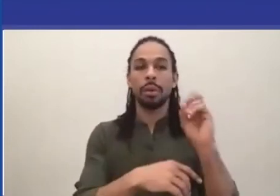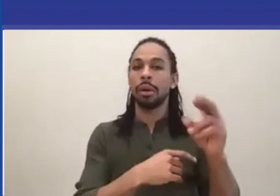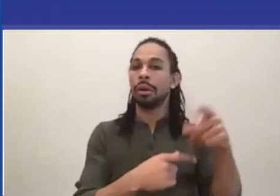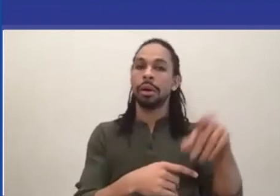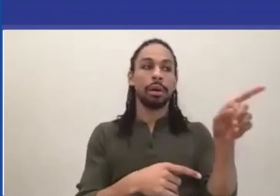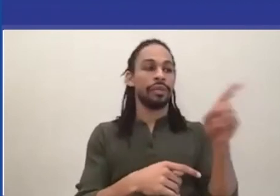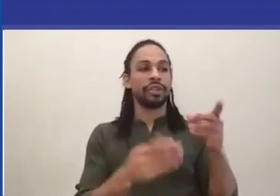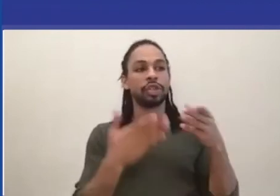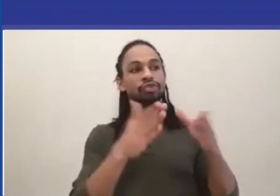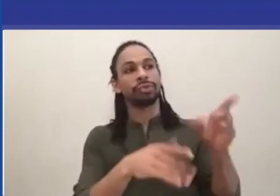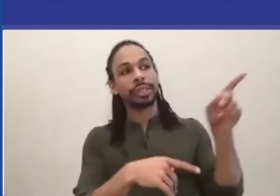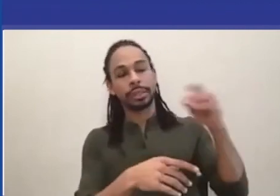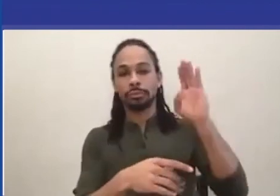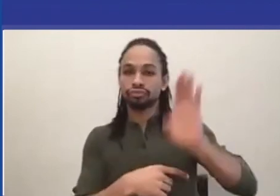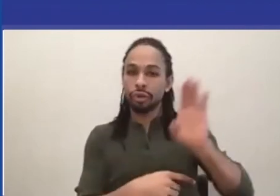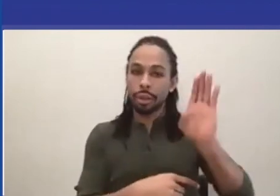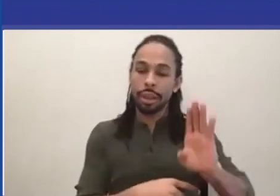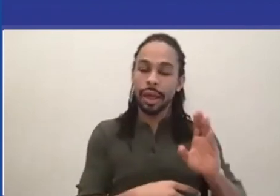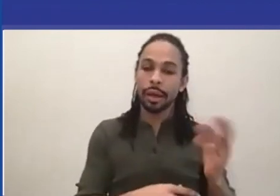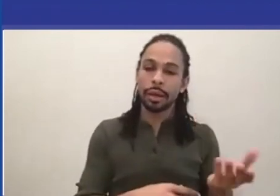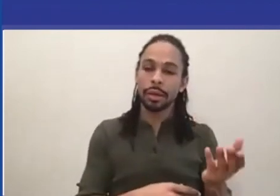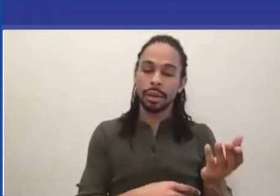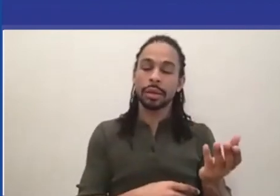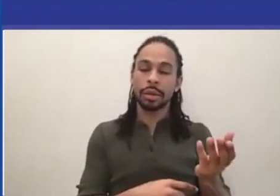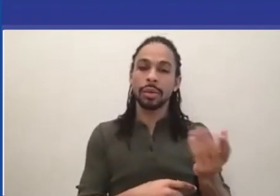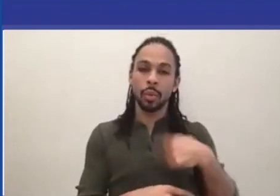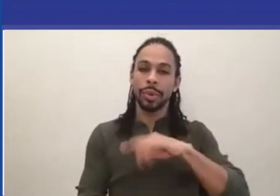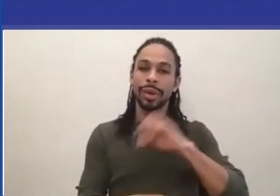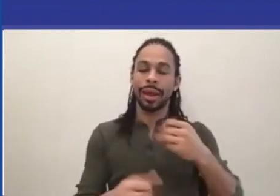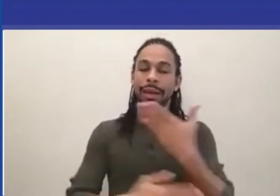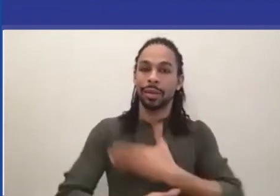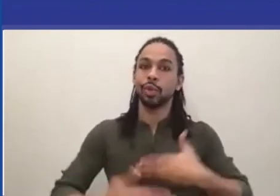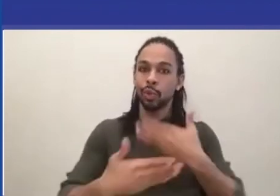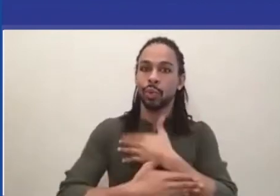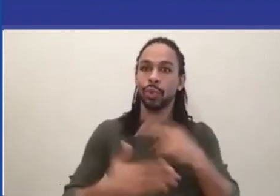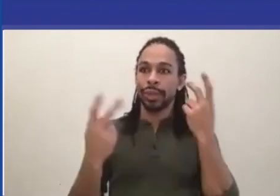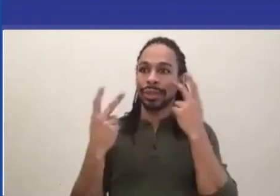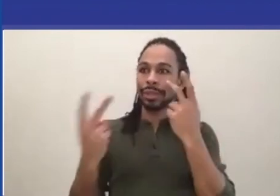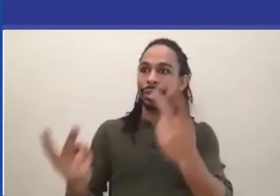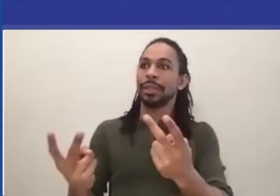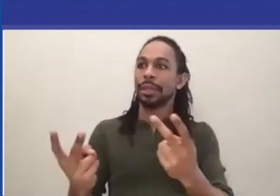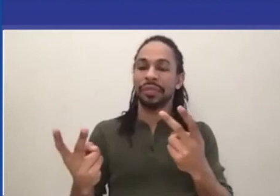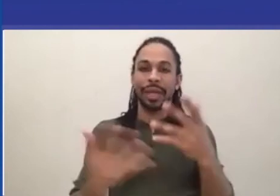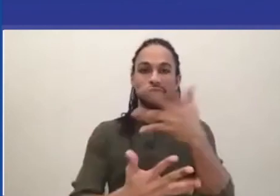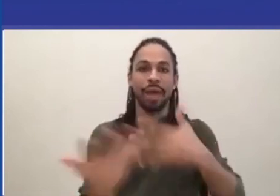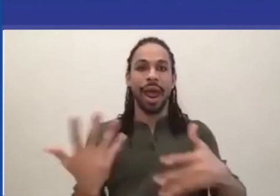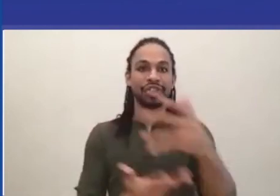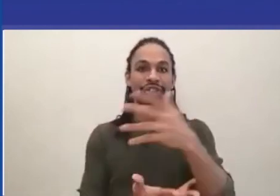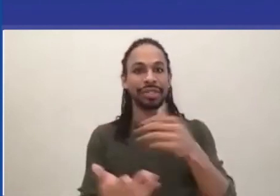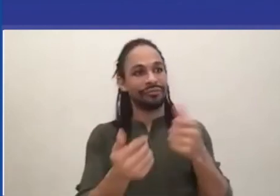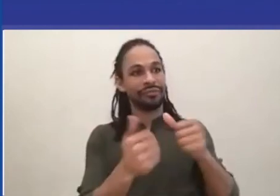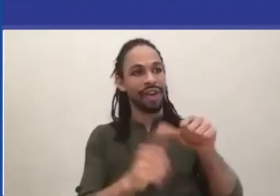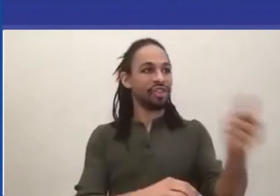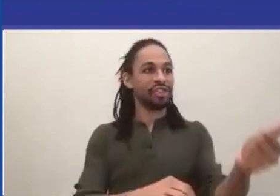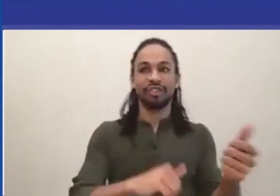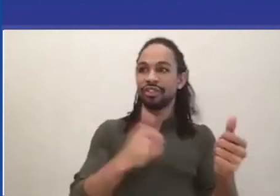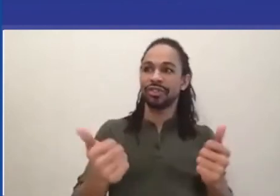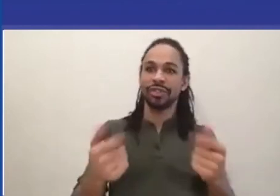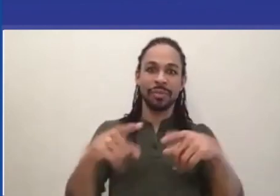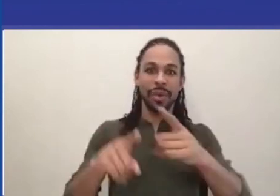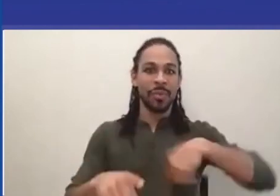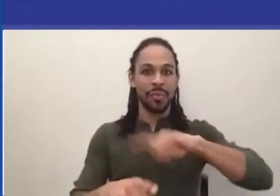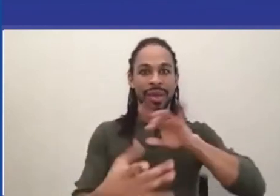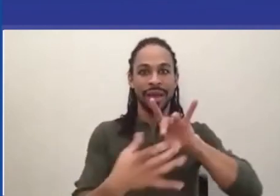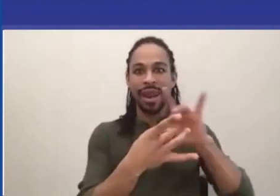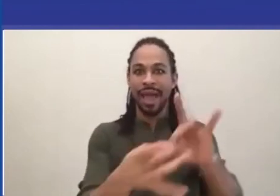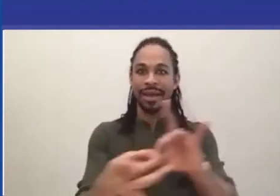seeing, the interactions of others, as we connect